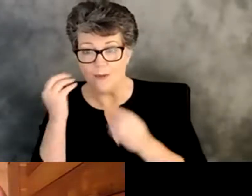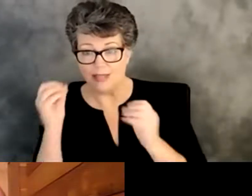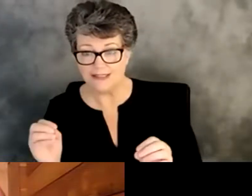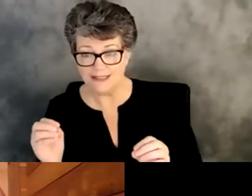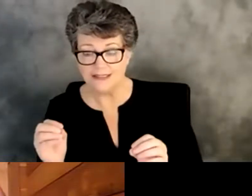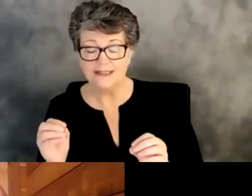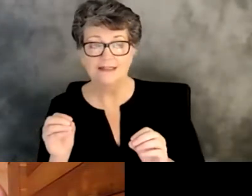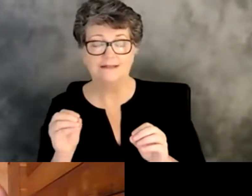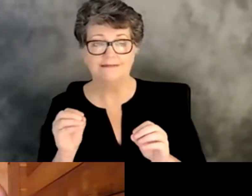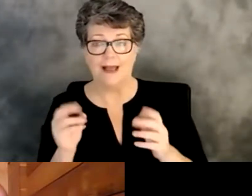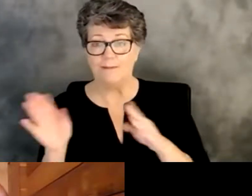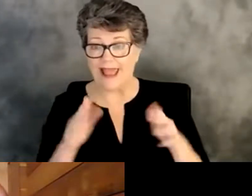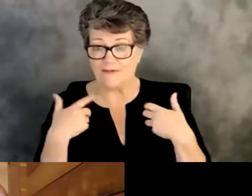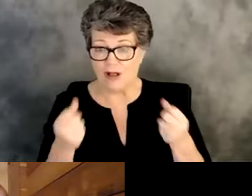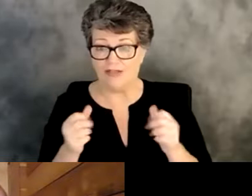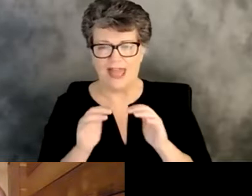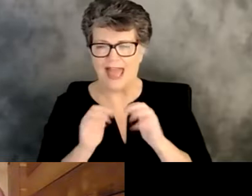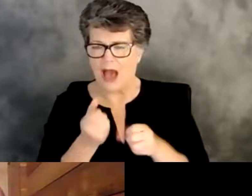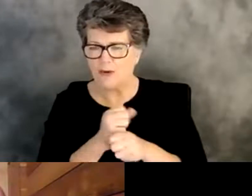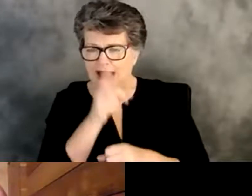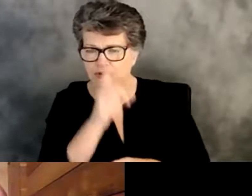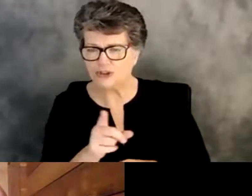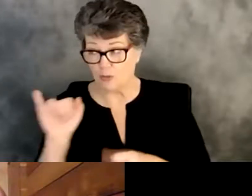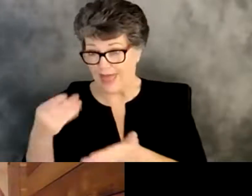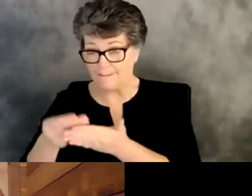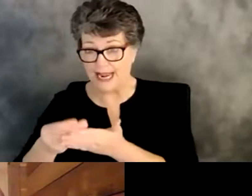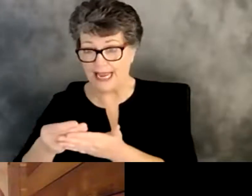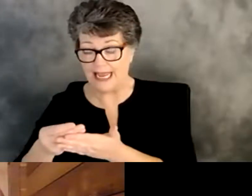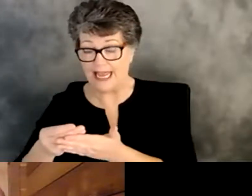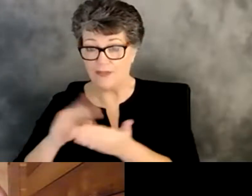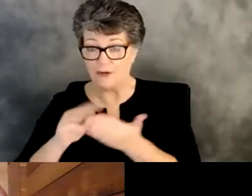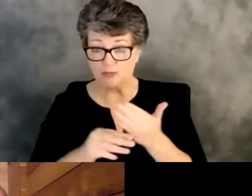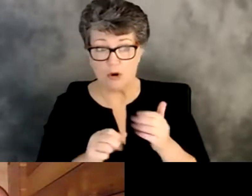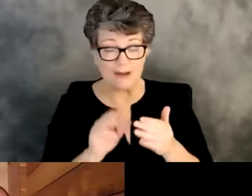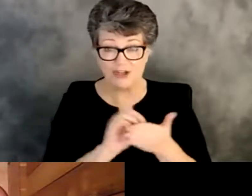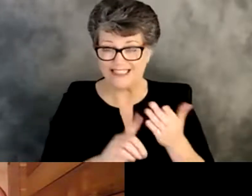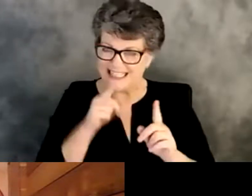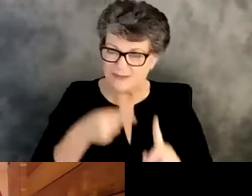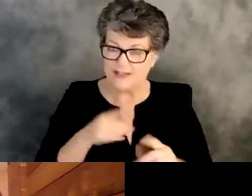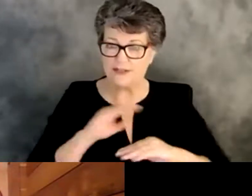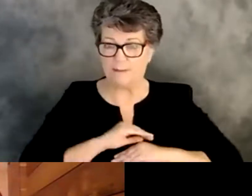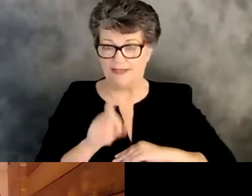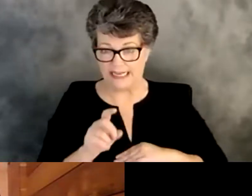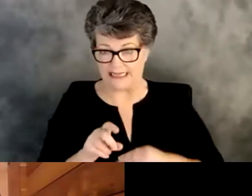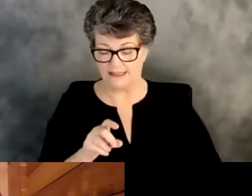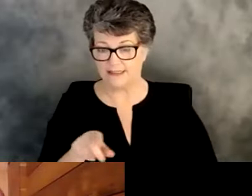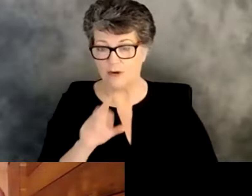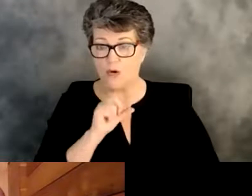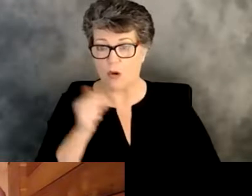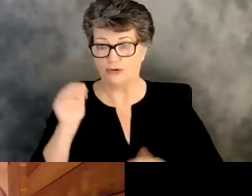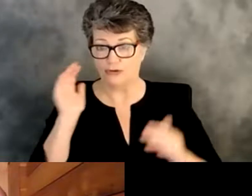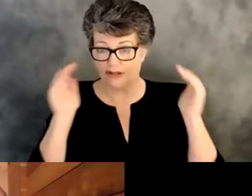health. And how do we make sure that with that money, that there's programs that are designed specifically to meet the needs of older adults,